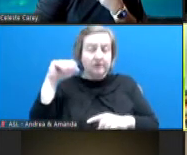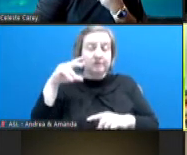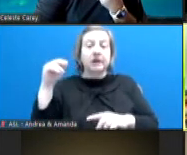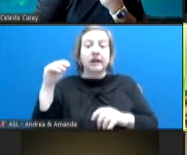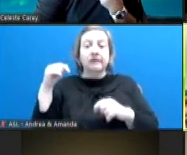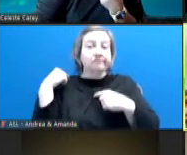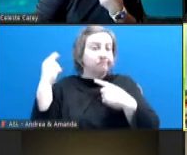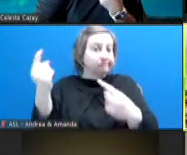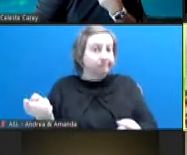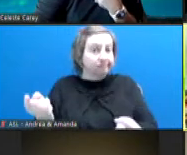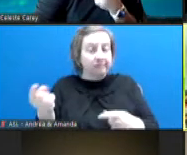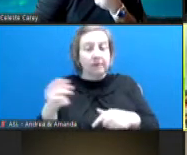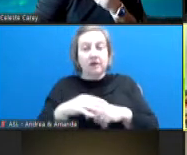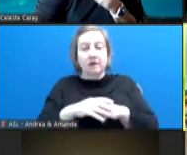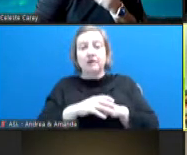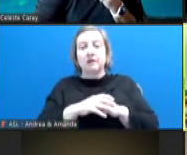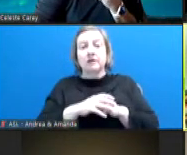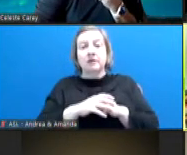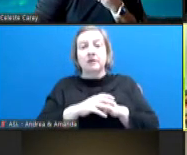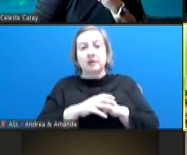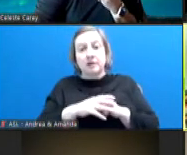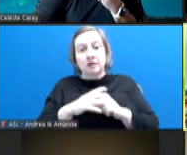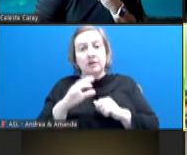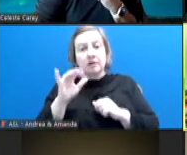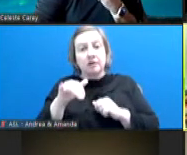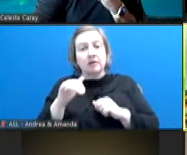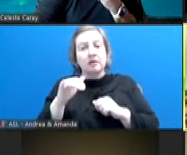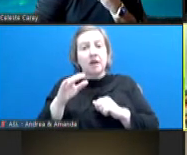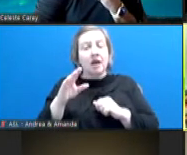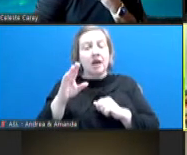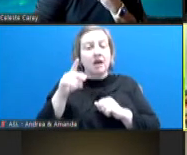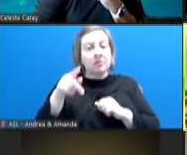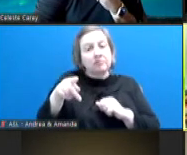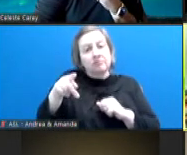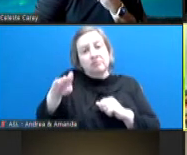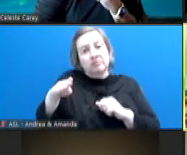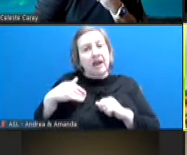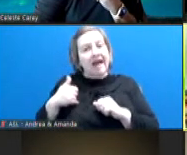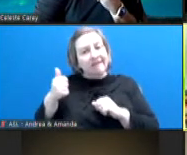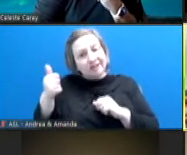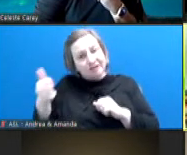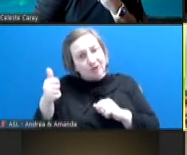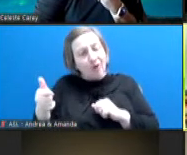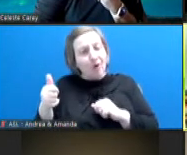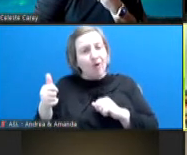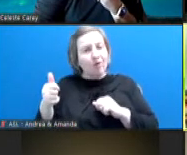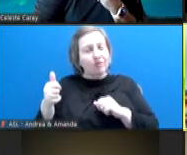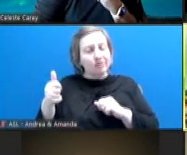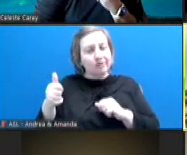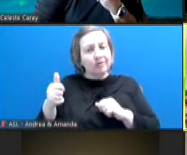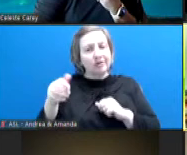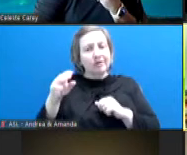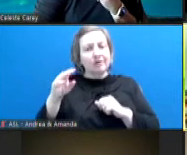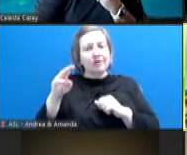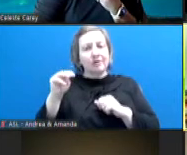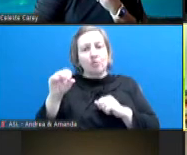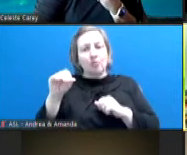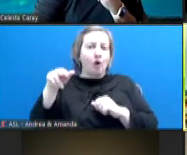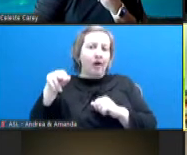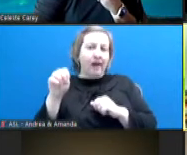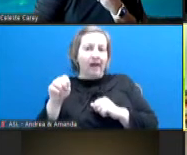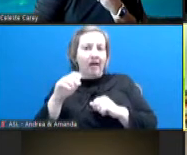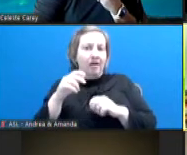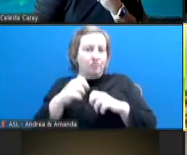since then, the Bureau's had its own morale problem, right? I mean, a lot of officers feel, as we said in our report, feel that they